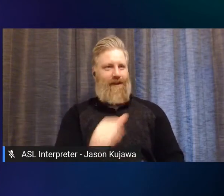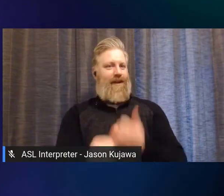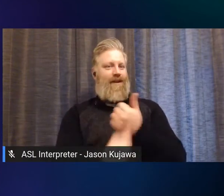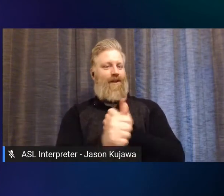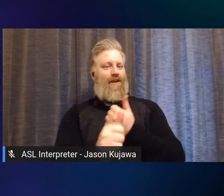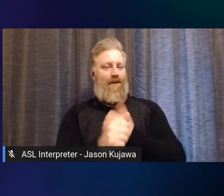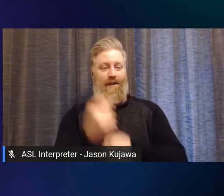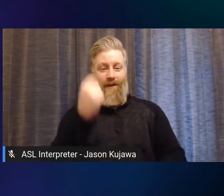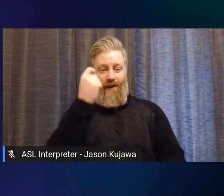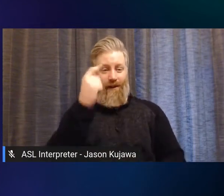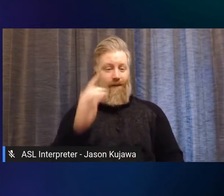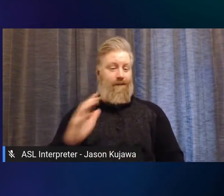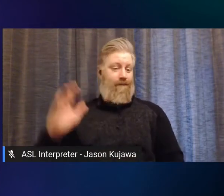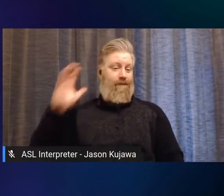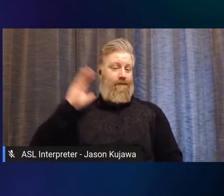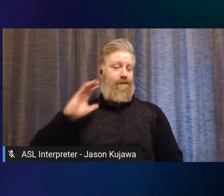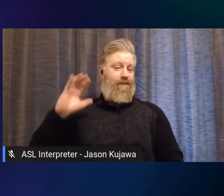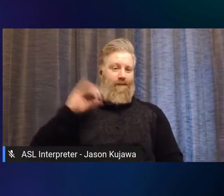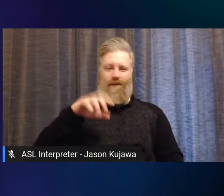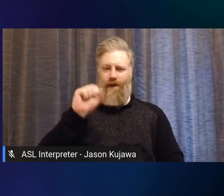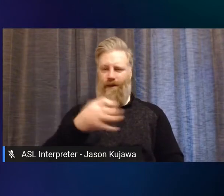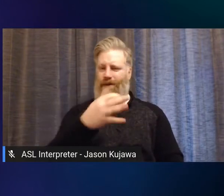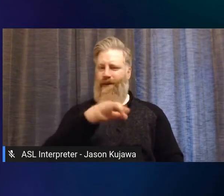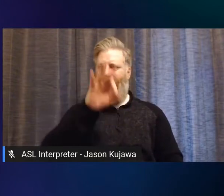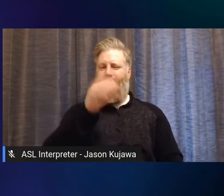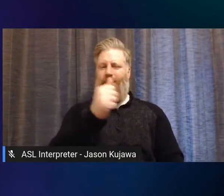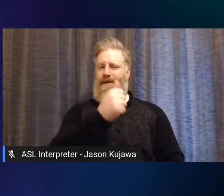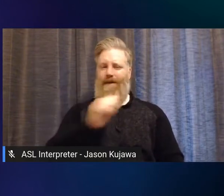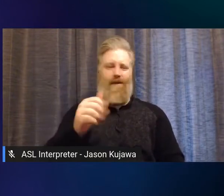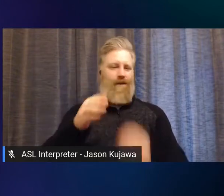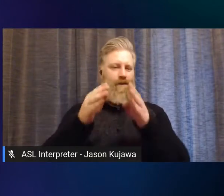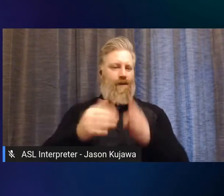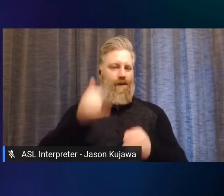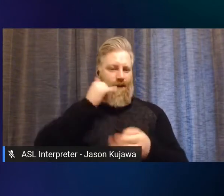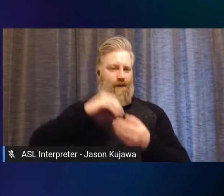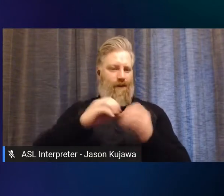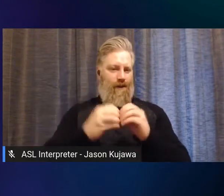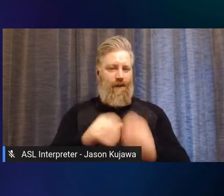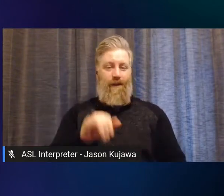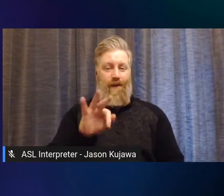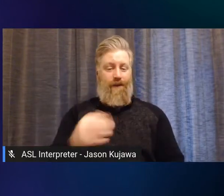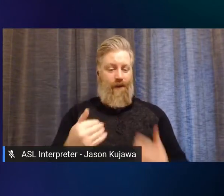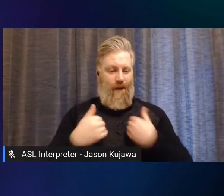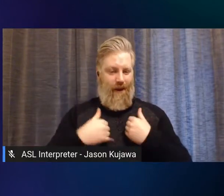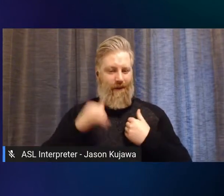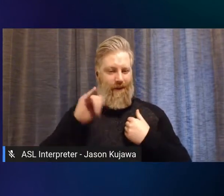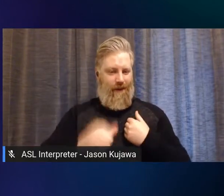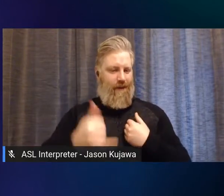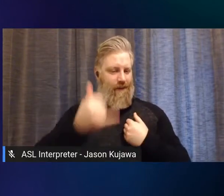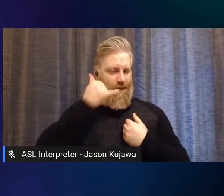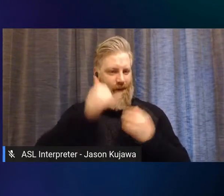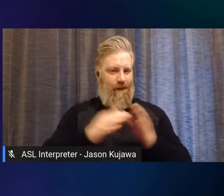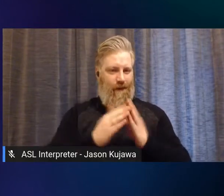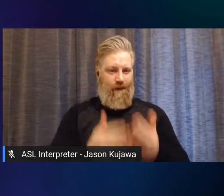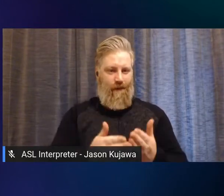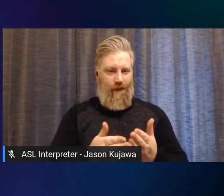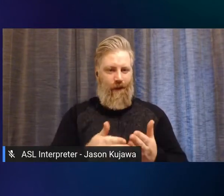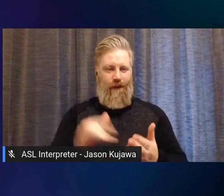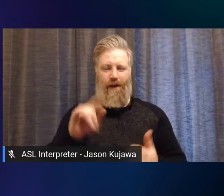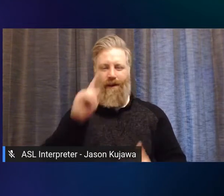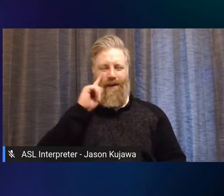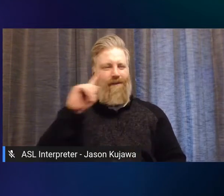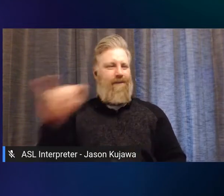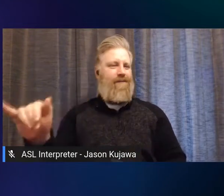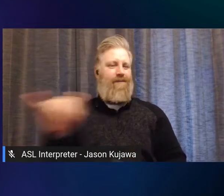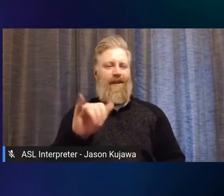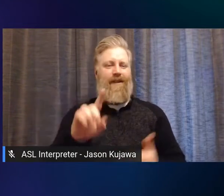then, you could find anyone's phone number if you had the phone book just by looking through it like a dictionary and saying, okay,